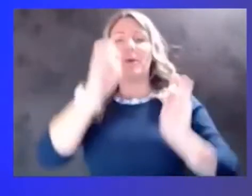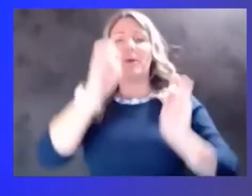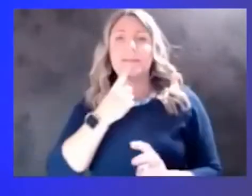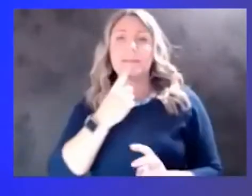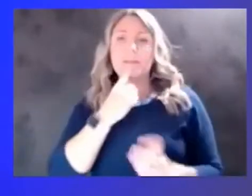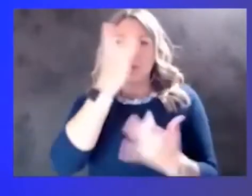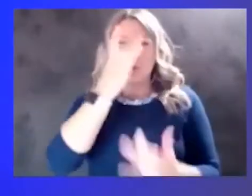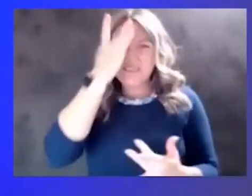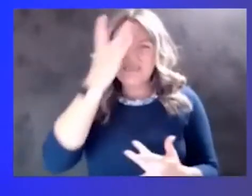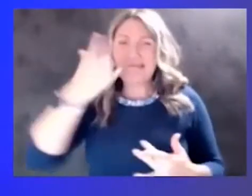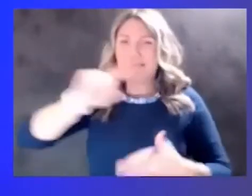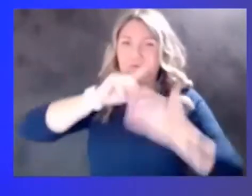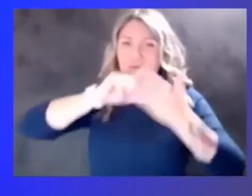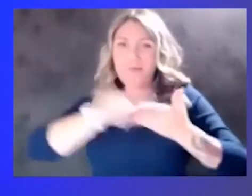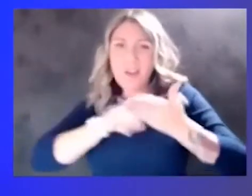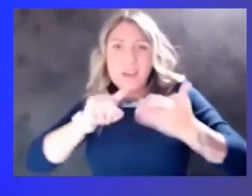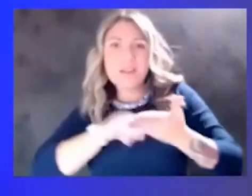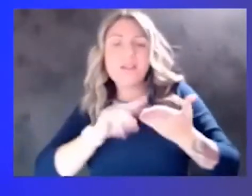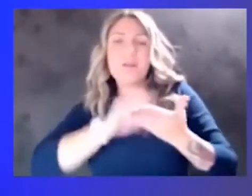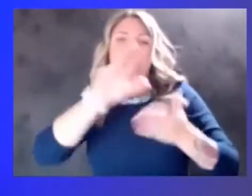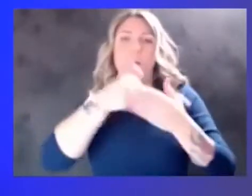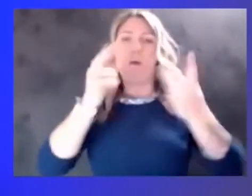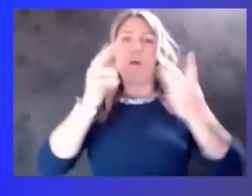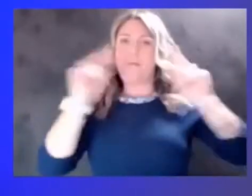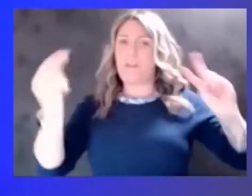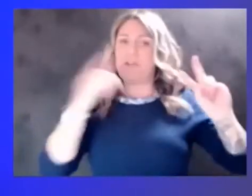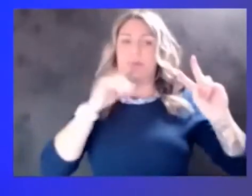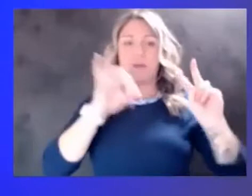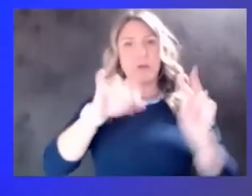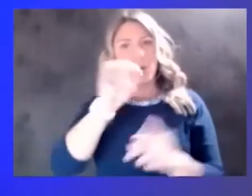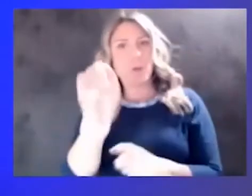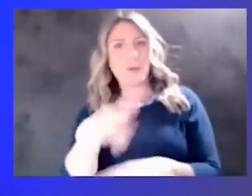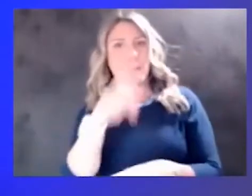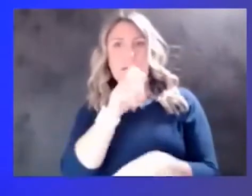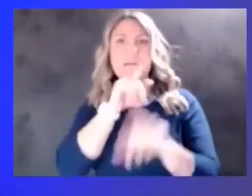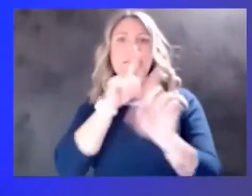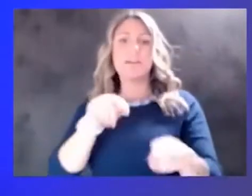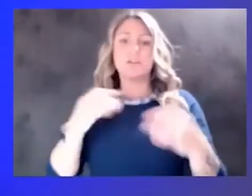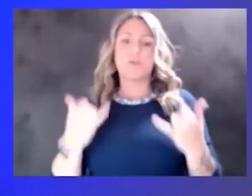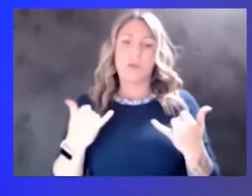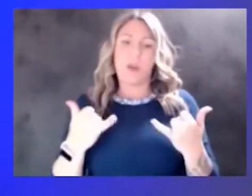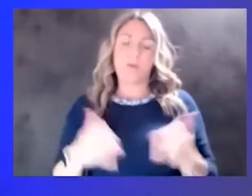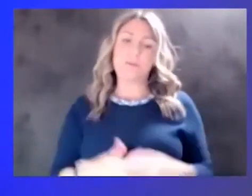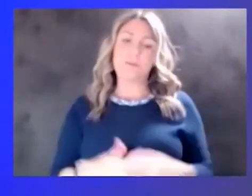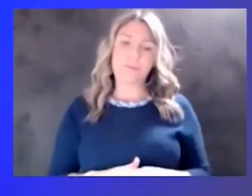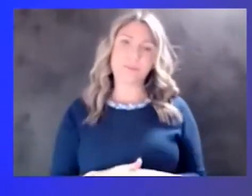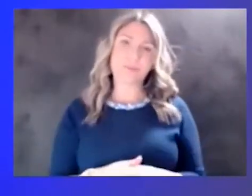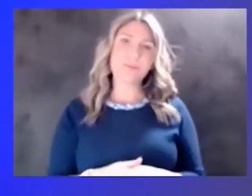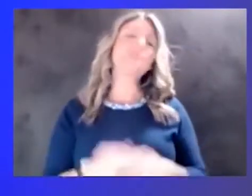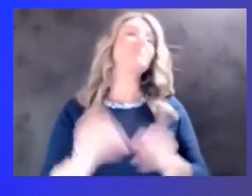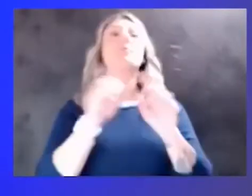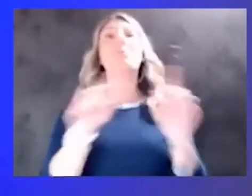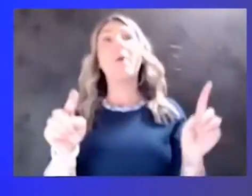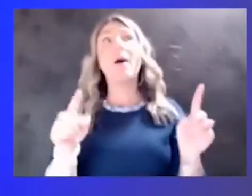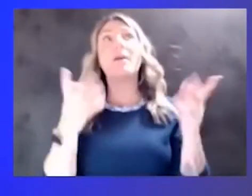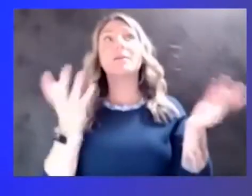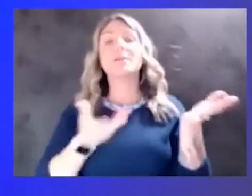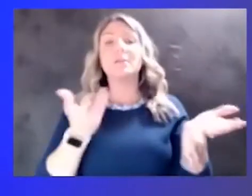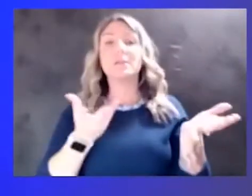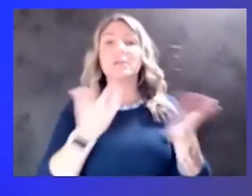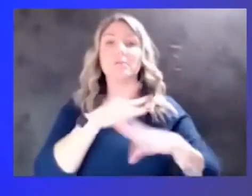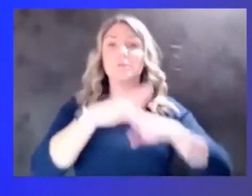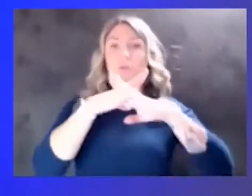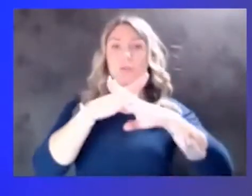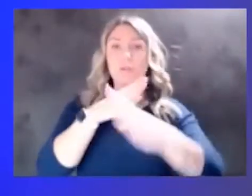with every variant. So, that question is unanswered right now. But even so, protection against it